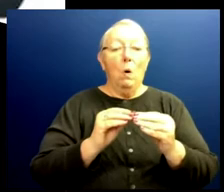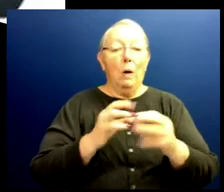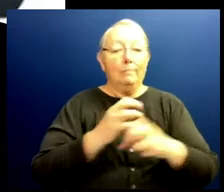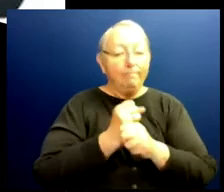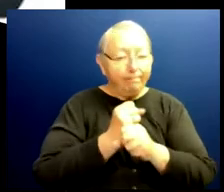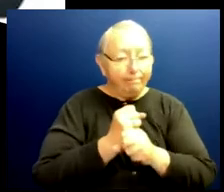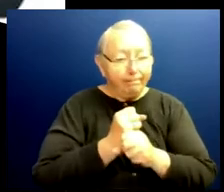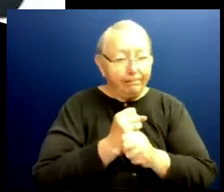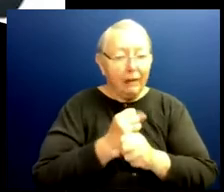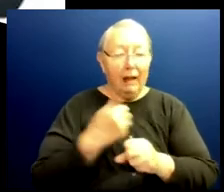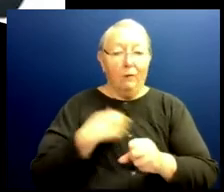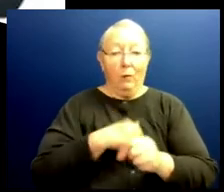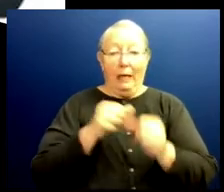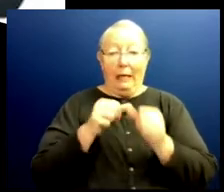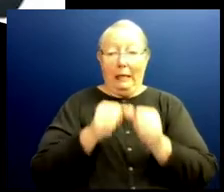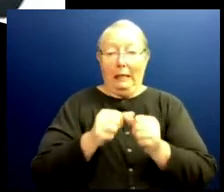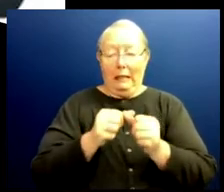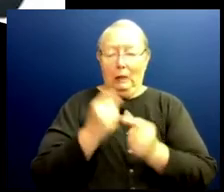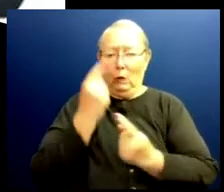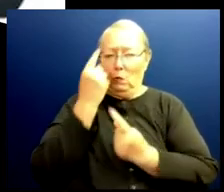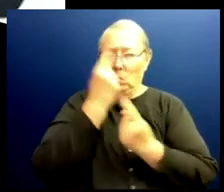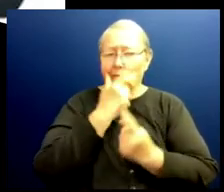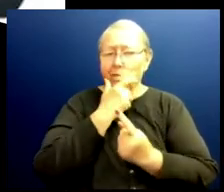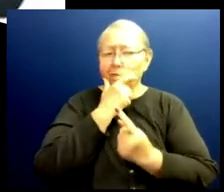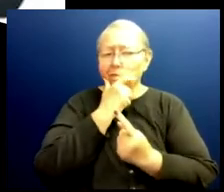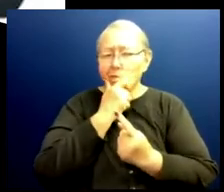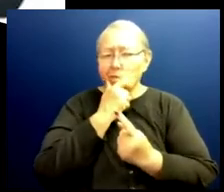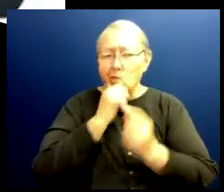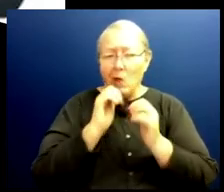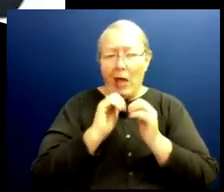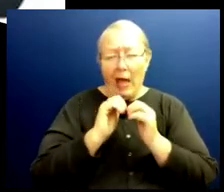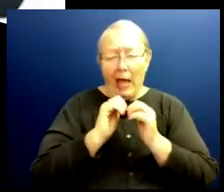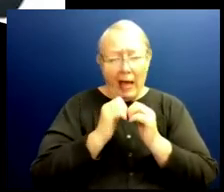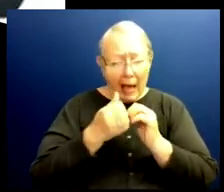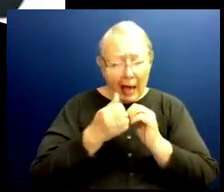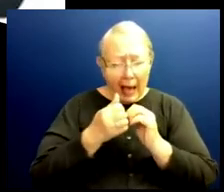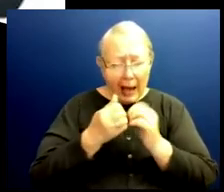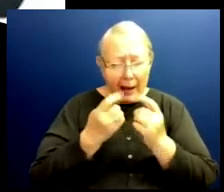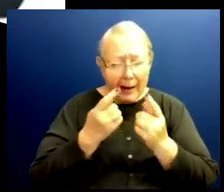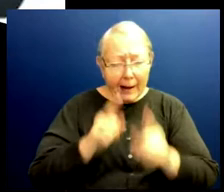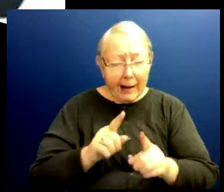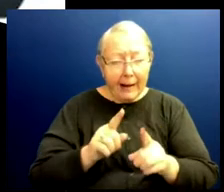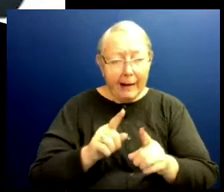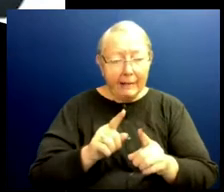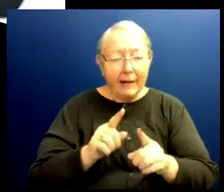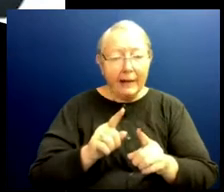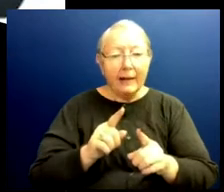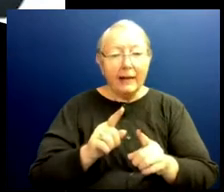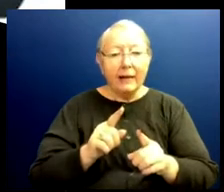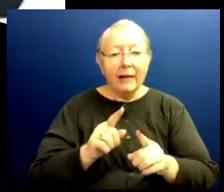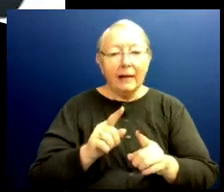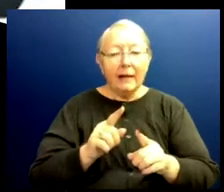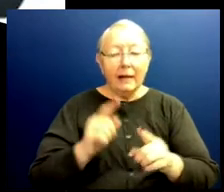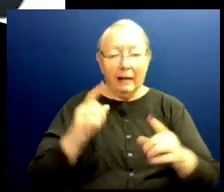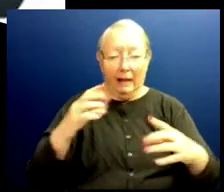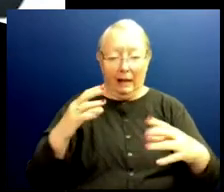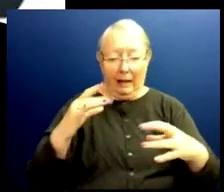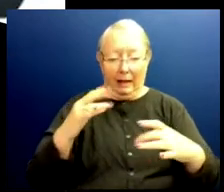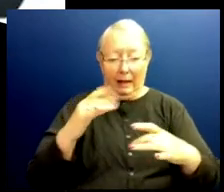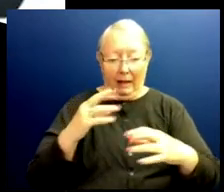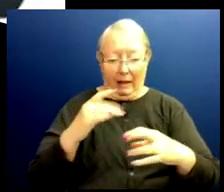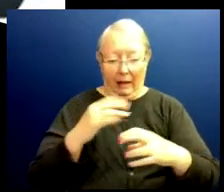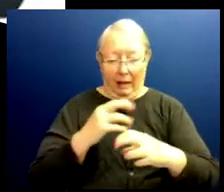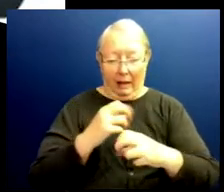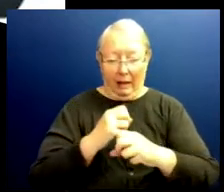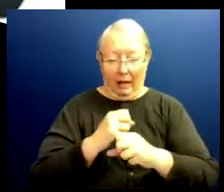continue with this thought process, the known laws of physics and